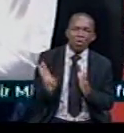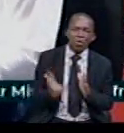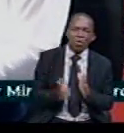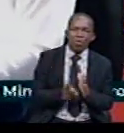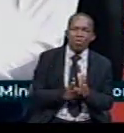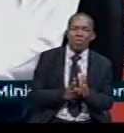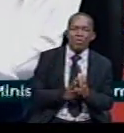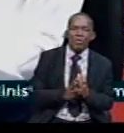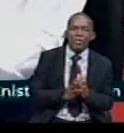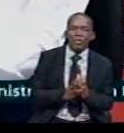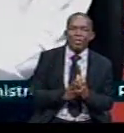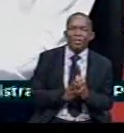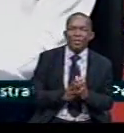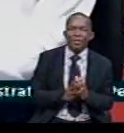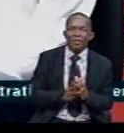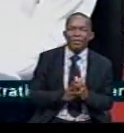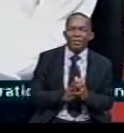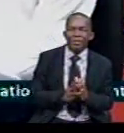your